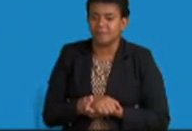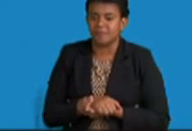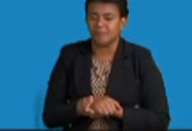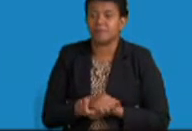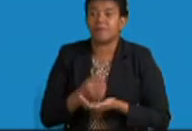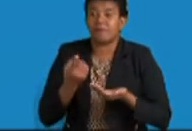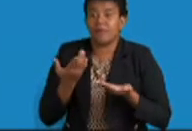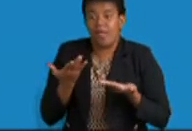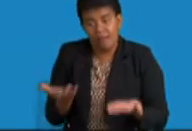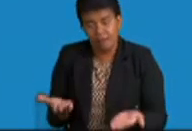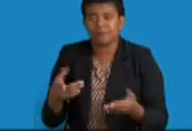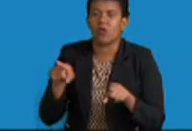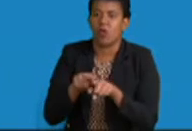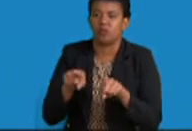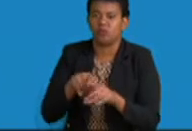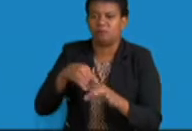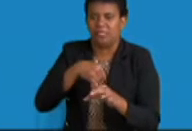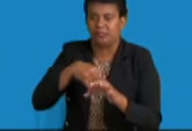assistance.